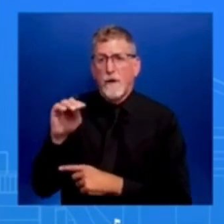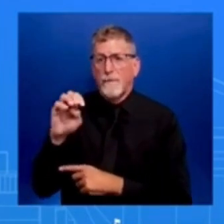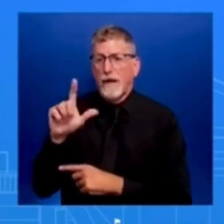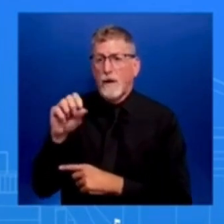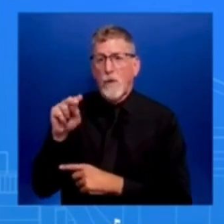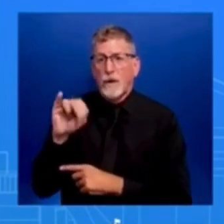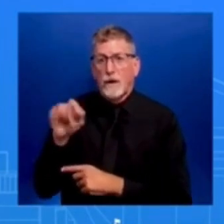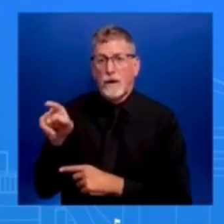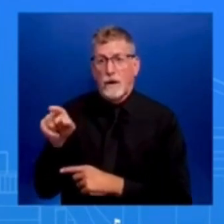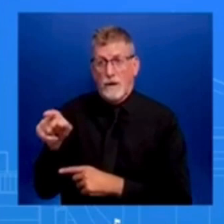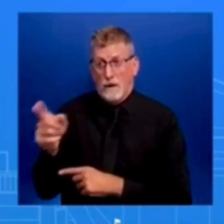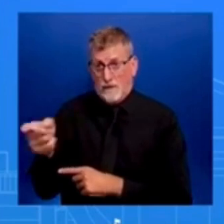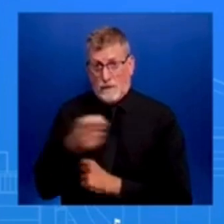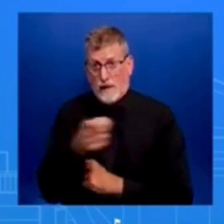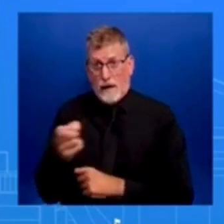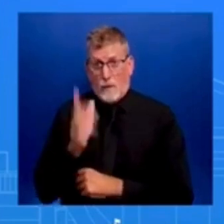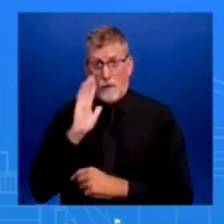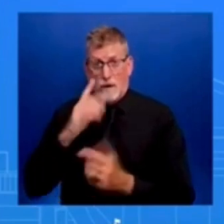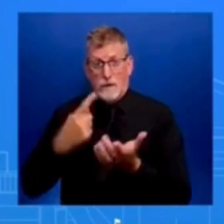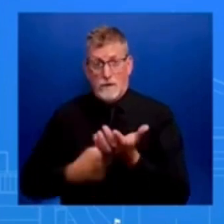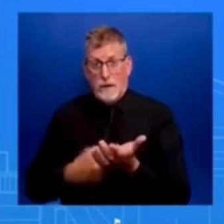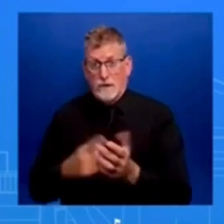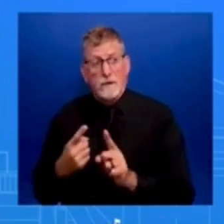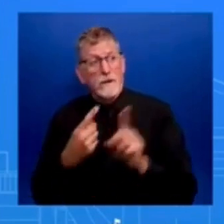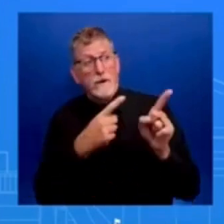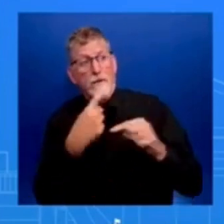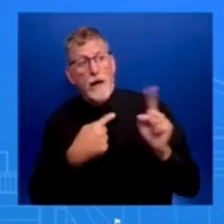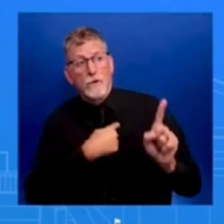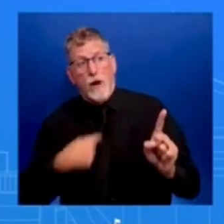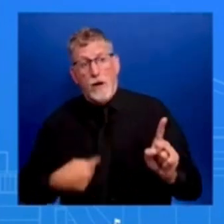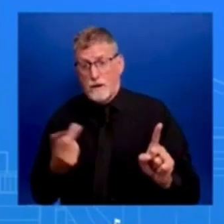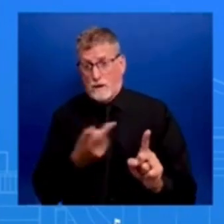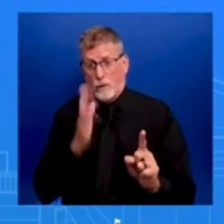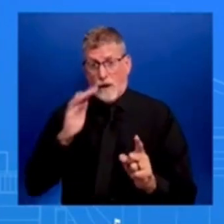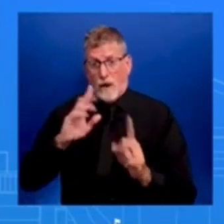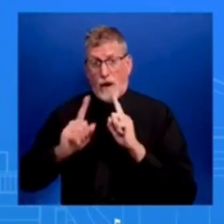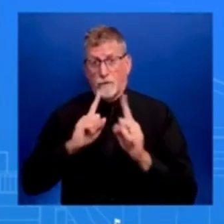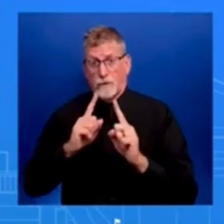and particularly the Belt and Road Initiative? Do you have any indication that the